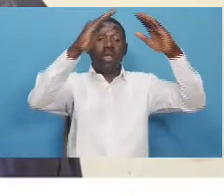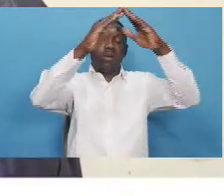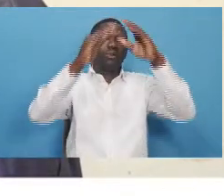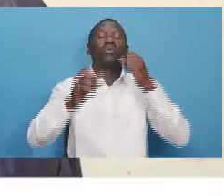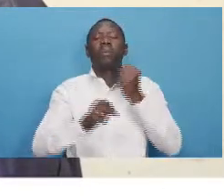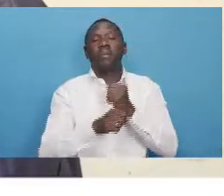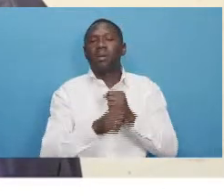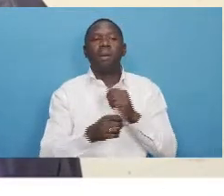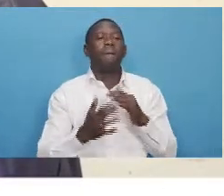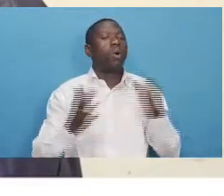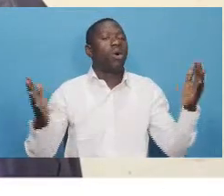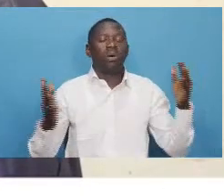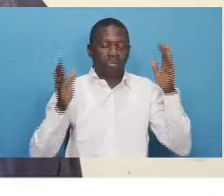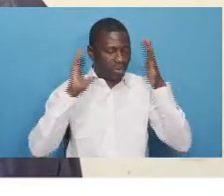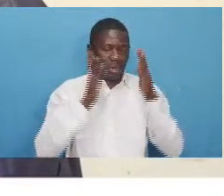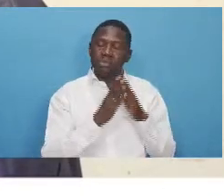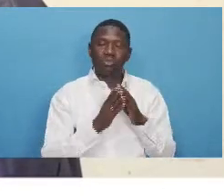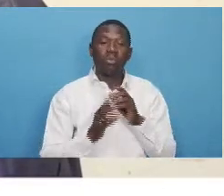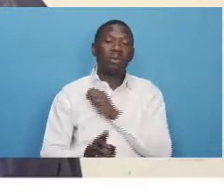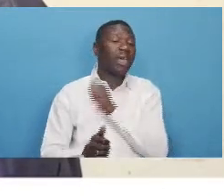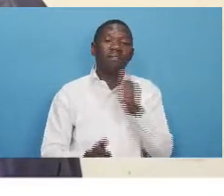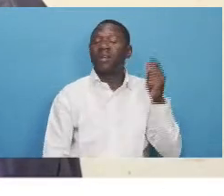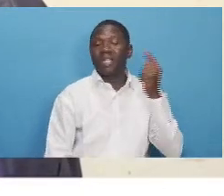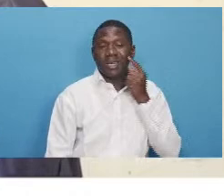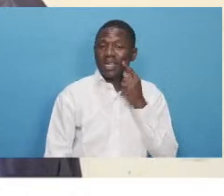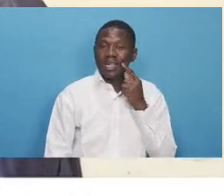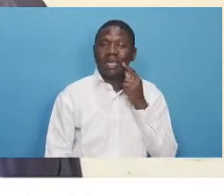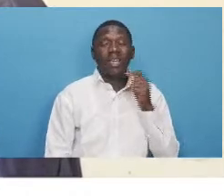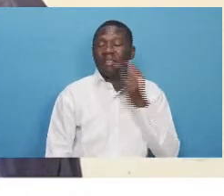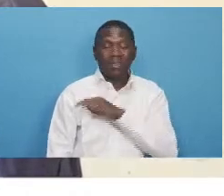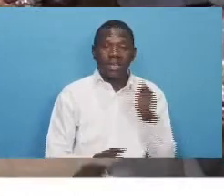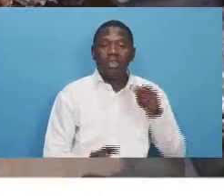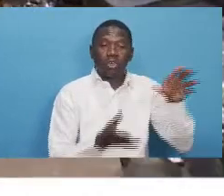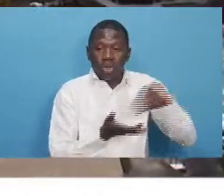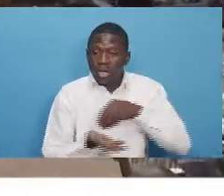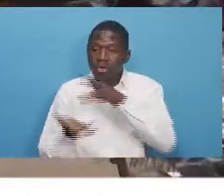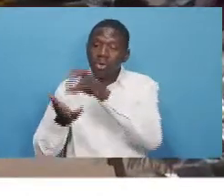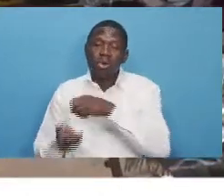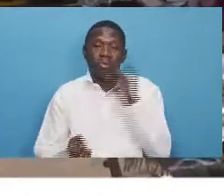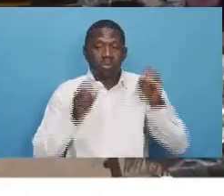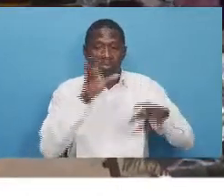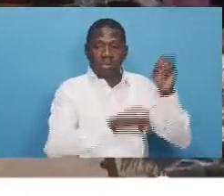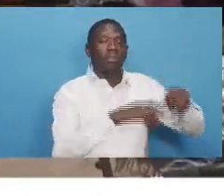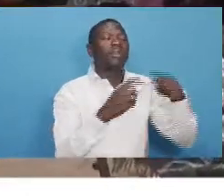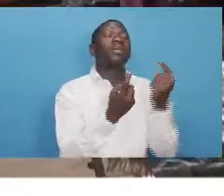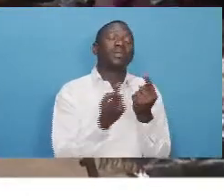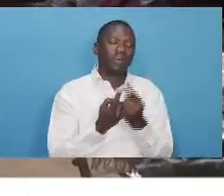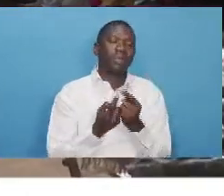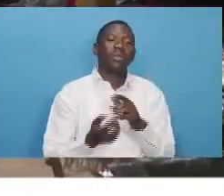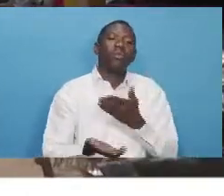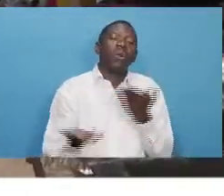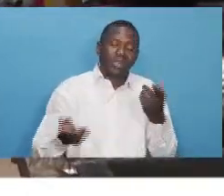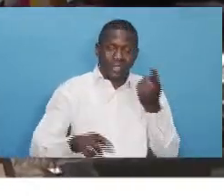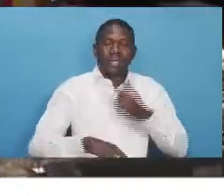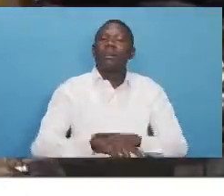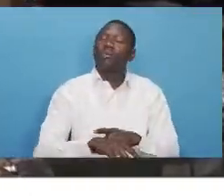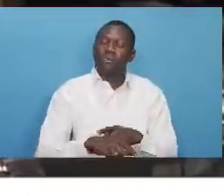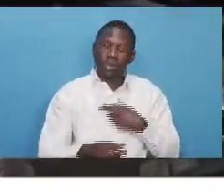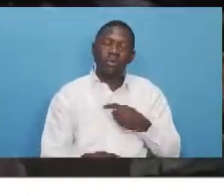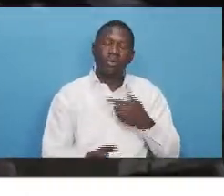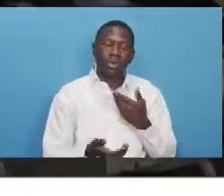problem. So it will be a daily routine collection of the garbage. So that's why this time we're going